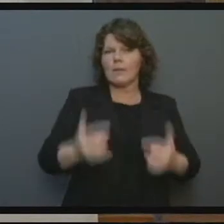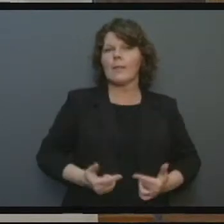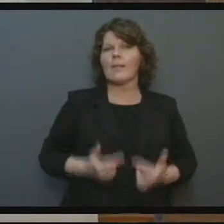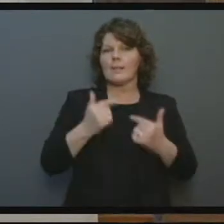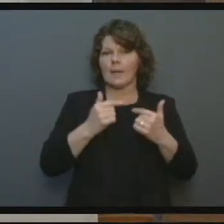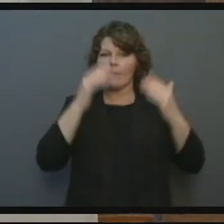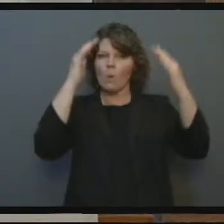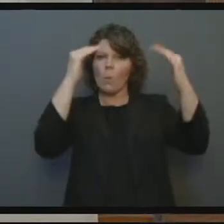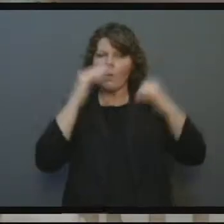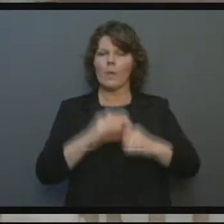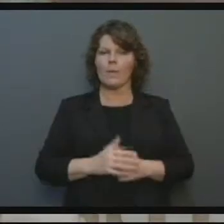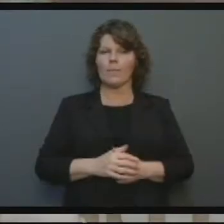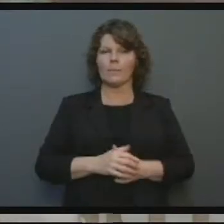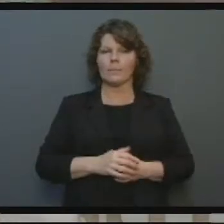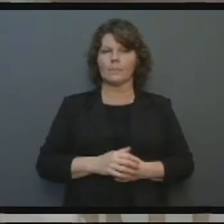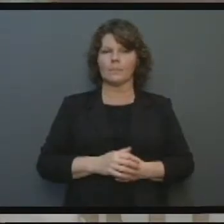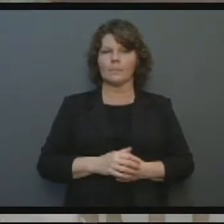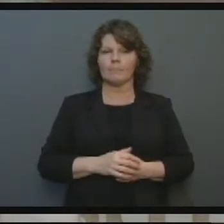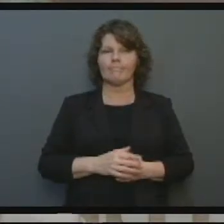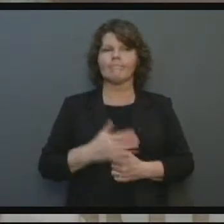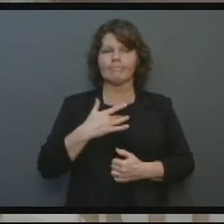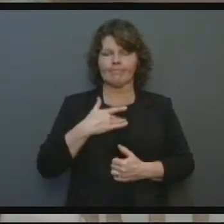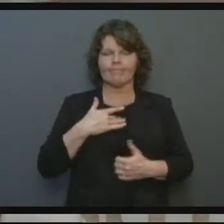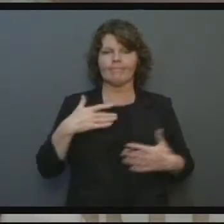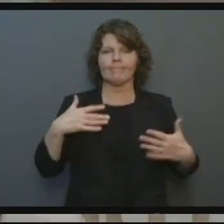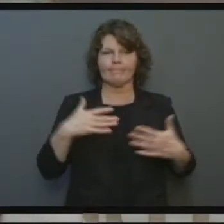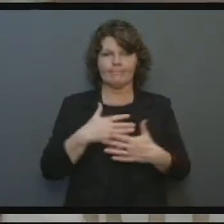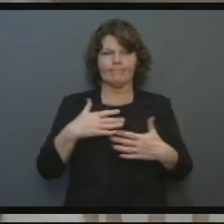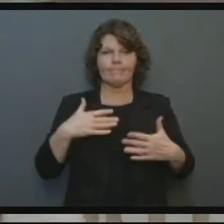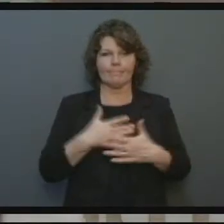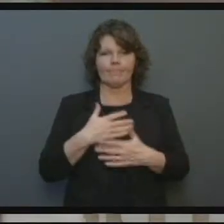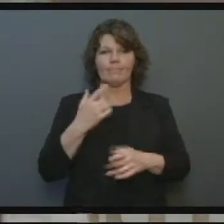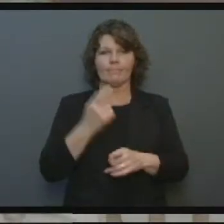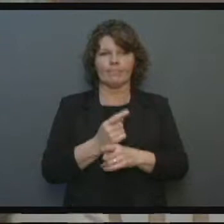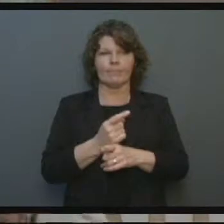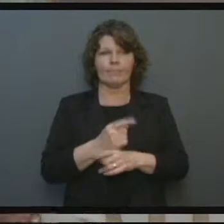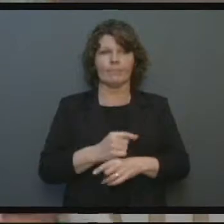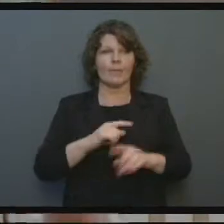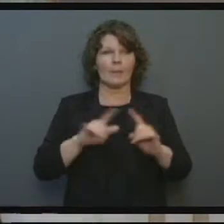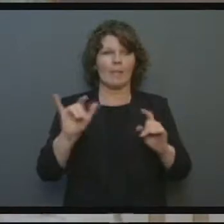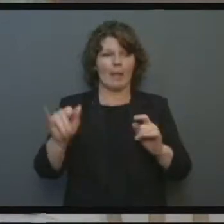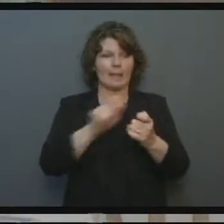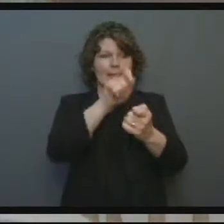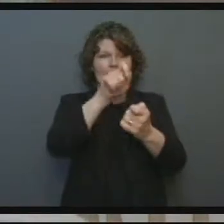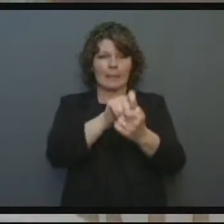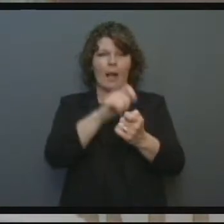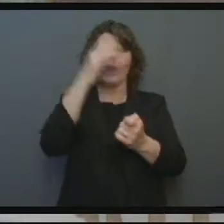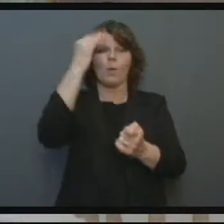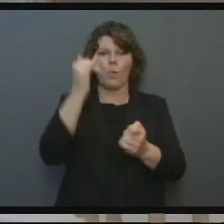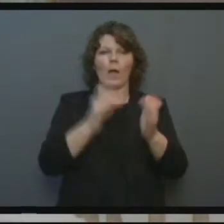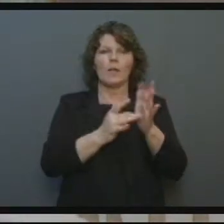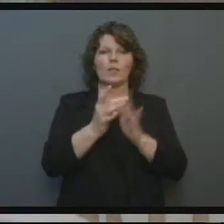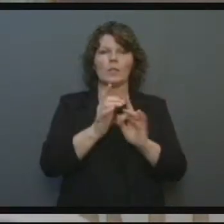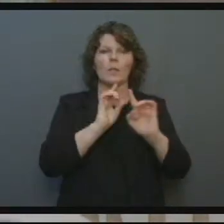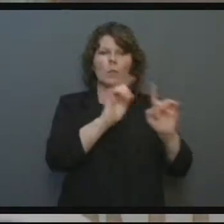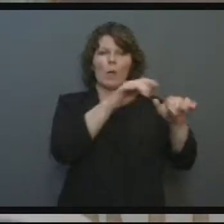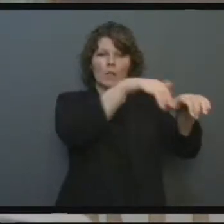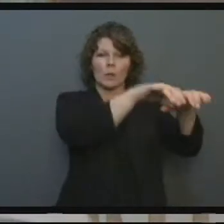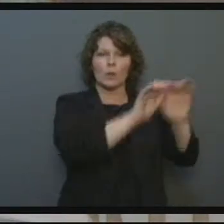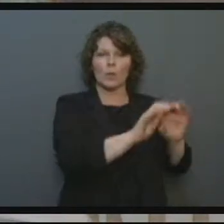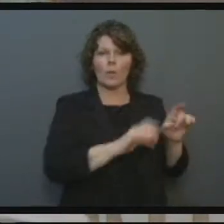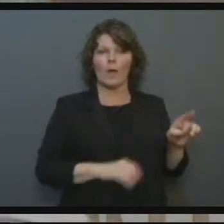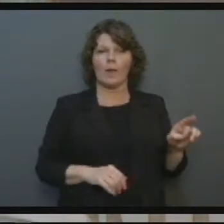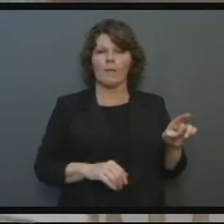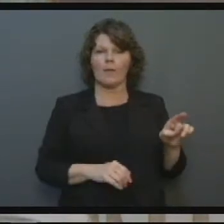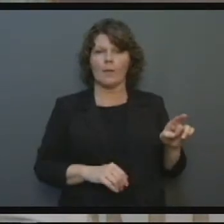hope? It's scary, isn't it? But that's exactly why Jesus went to the grave. I mean,